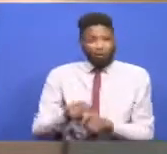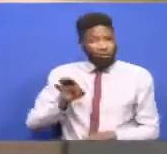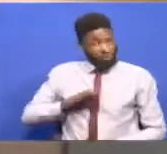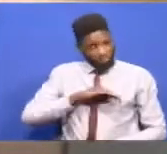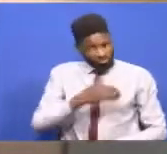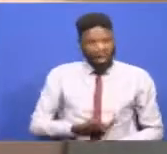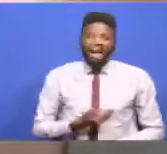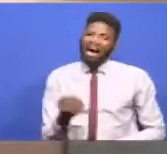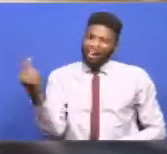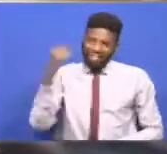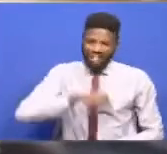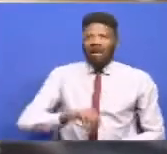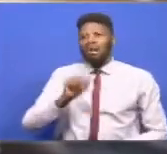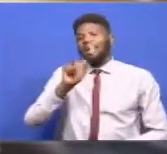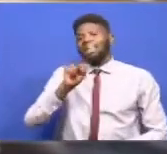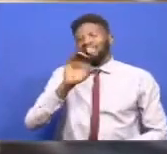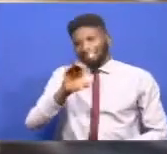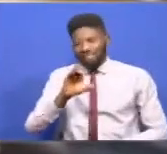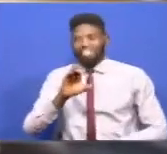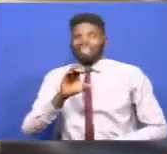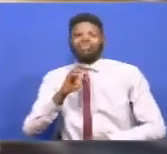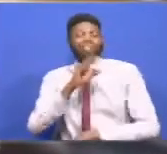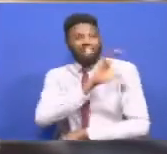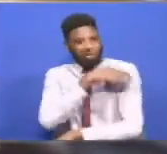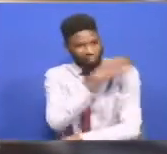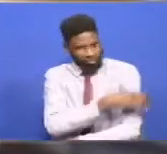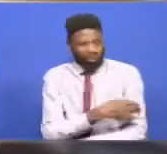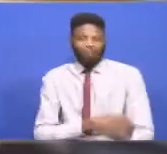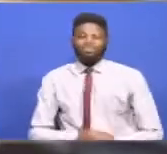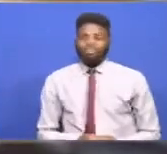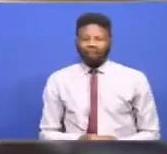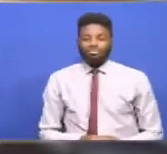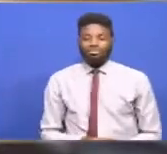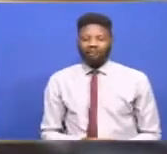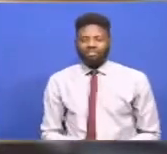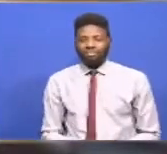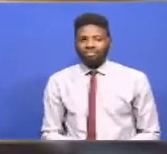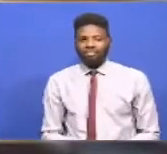clinics. Beatrice Gatonyengetich, Channel 1 News.